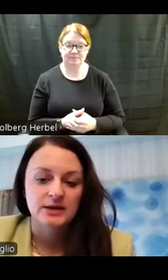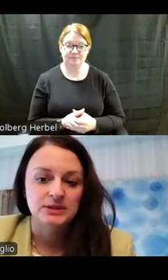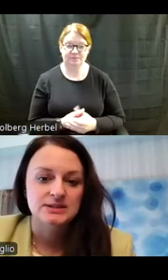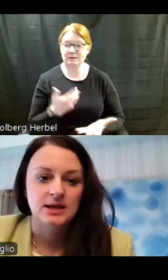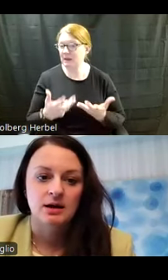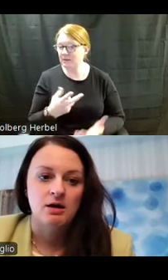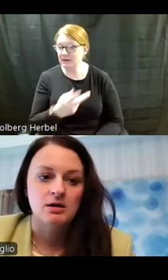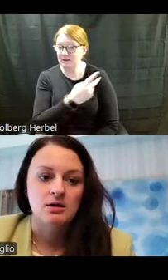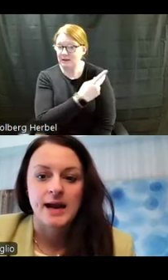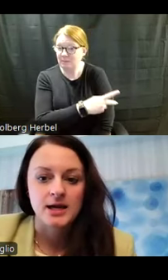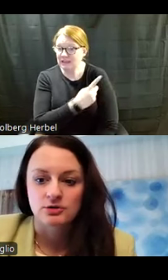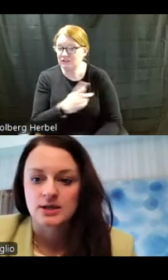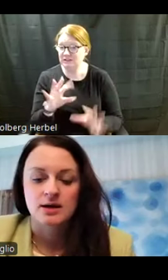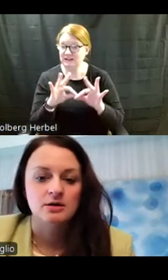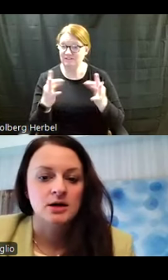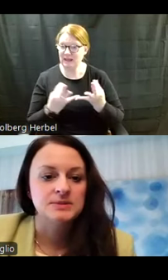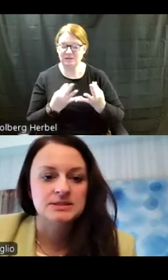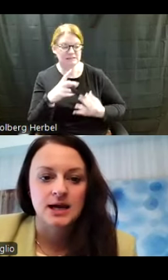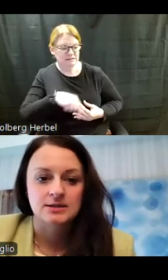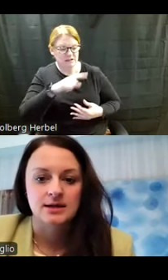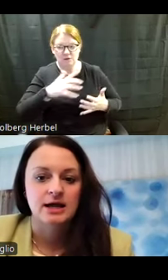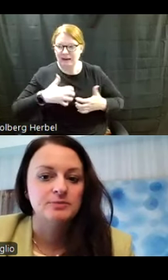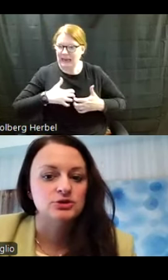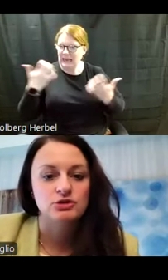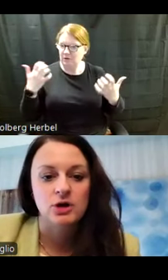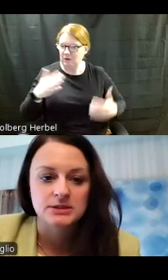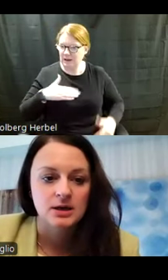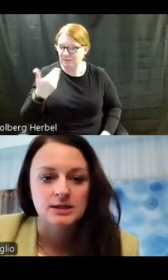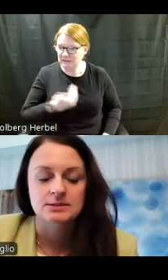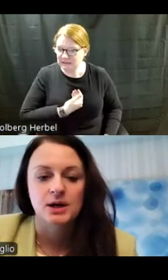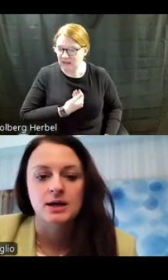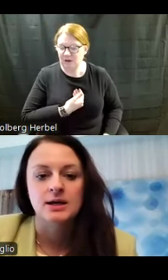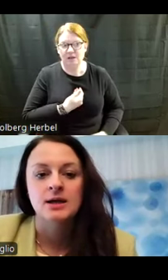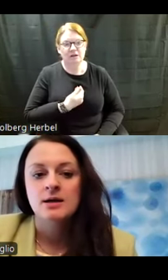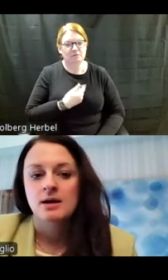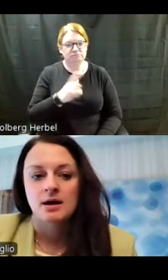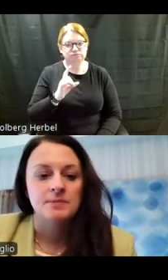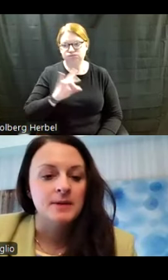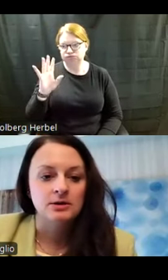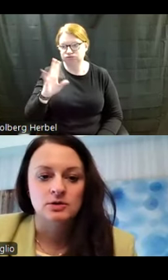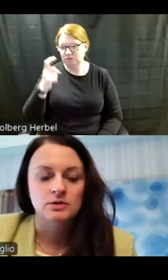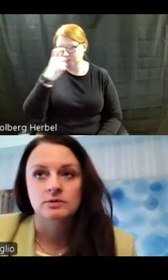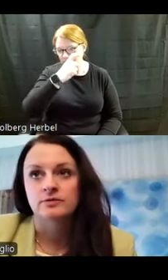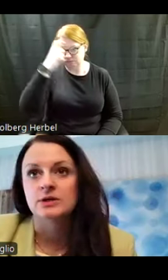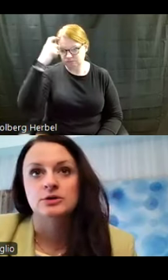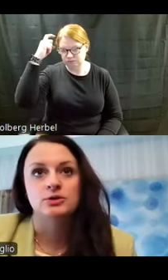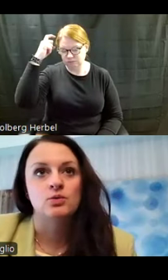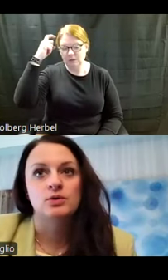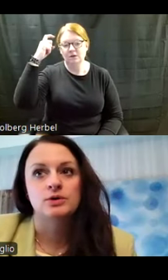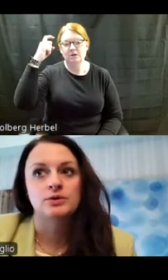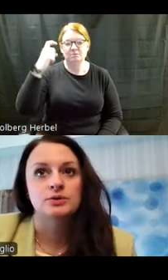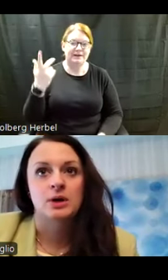patients or families that are angry, that are upset, that have been traumatized by the medical